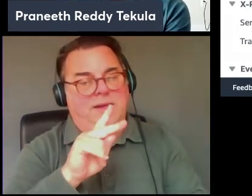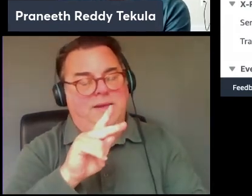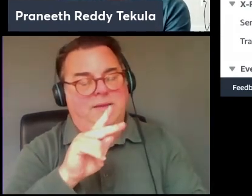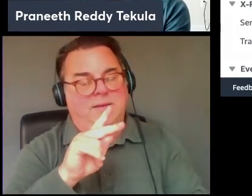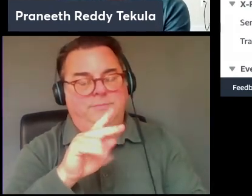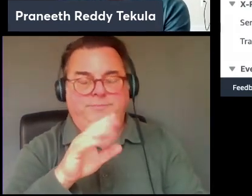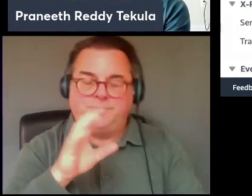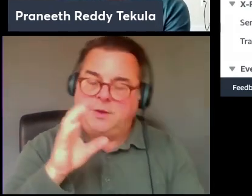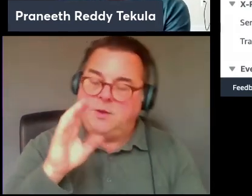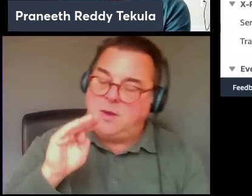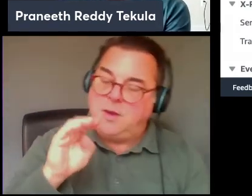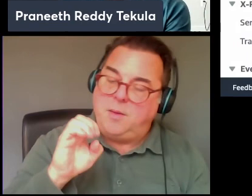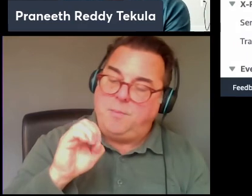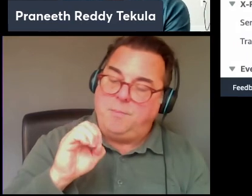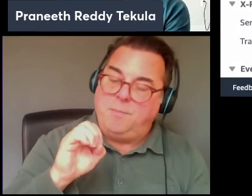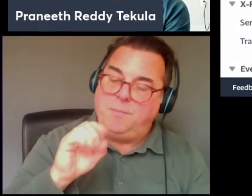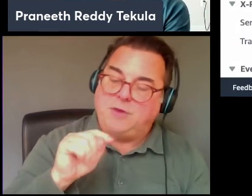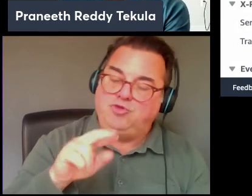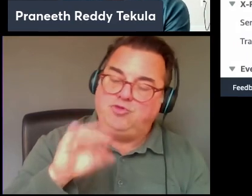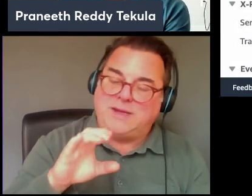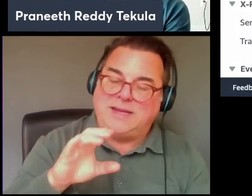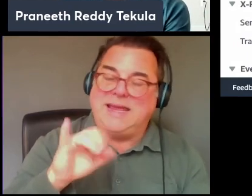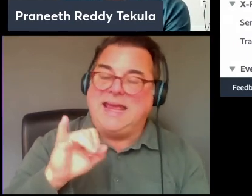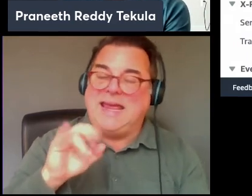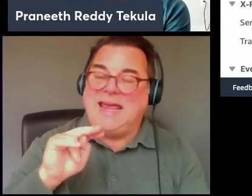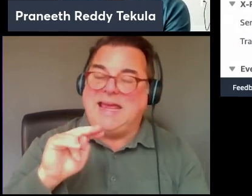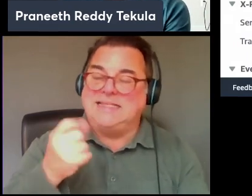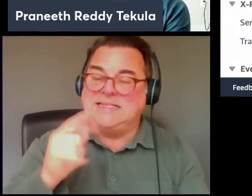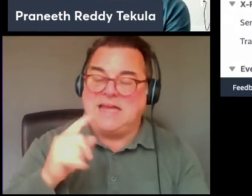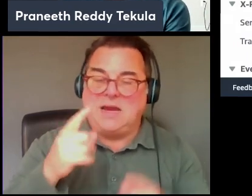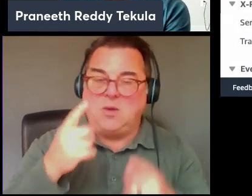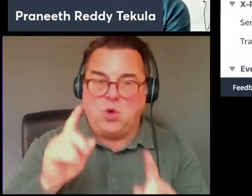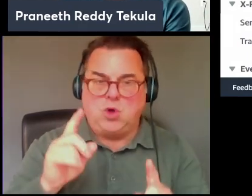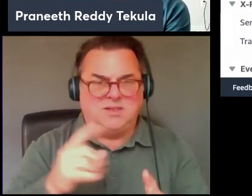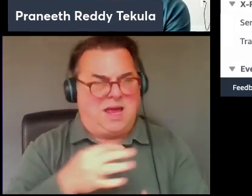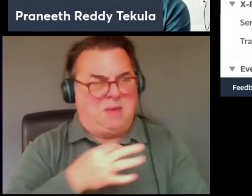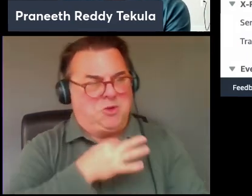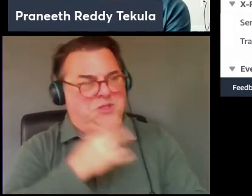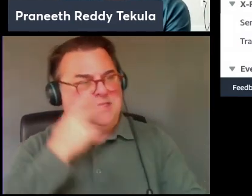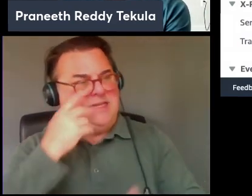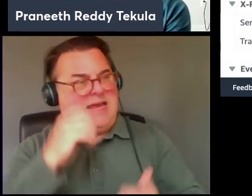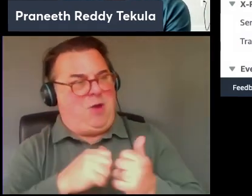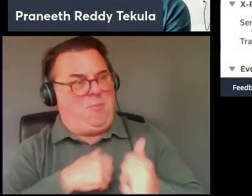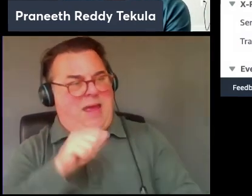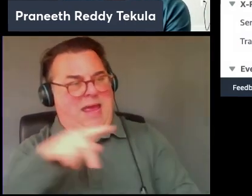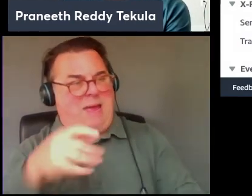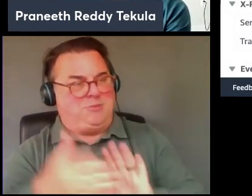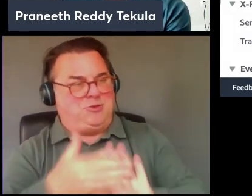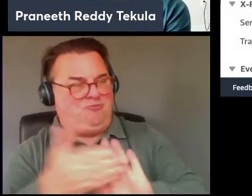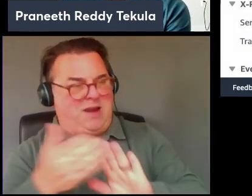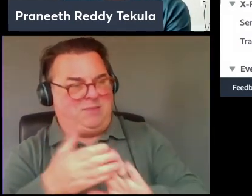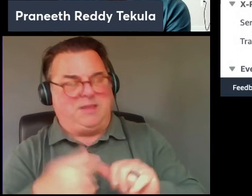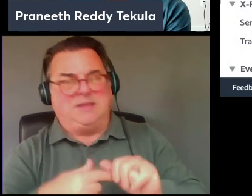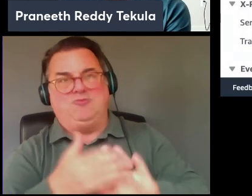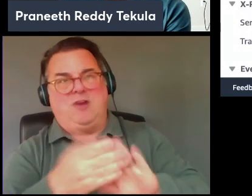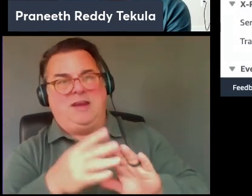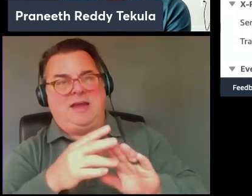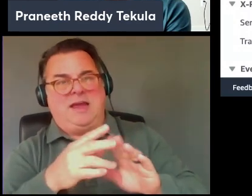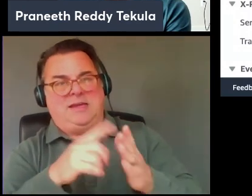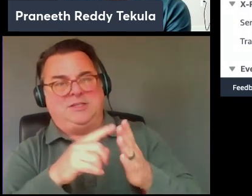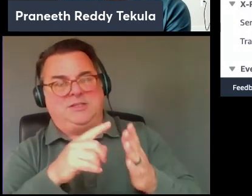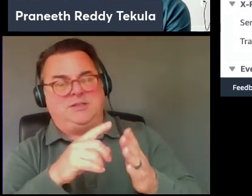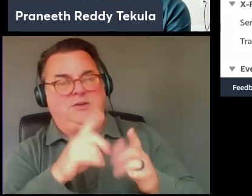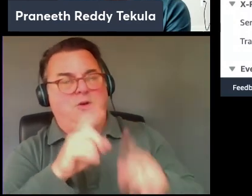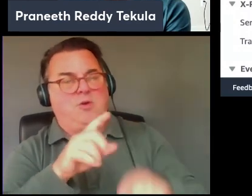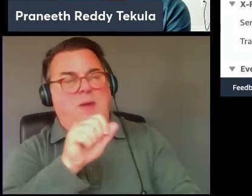service. Really look forward to checking out how my apps are performing now since it's like automatically working. I just have to go to the AWS